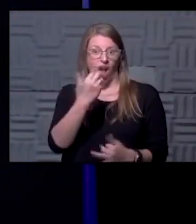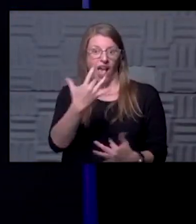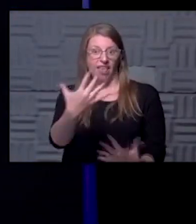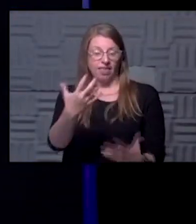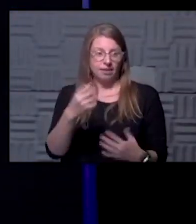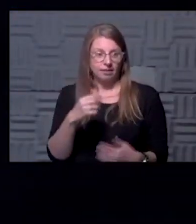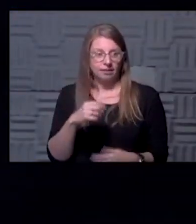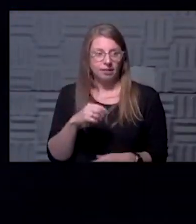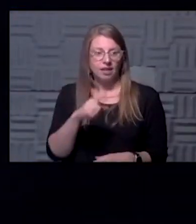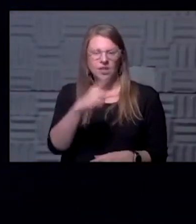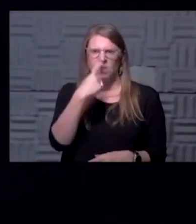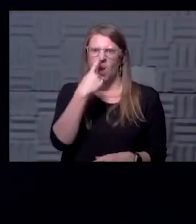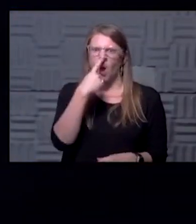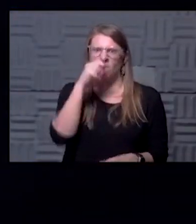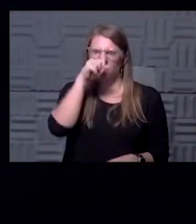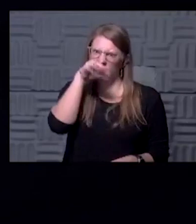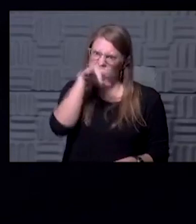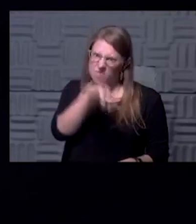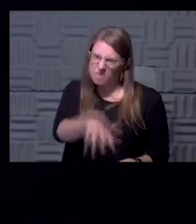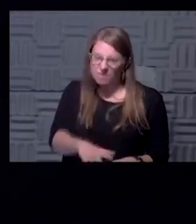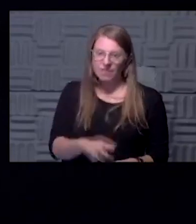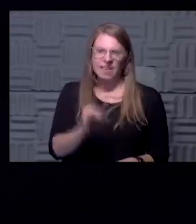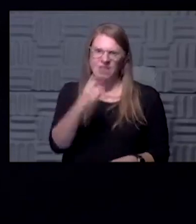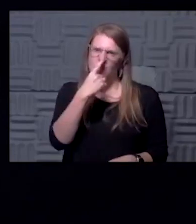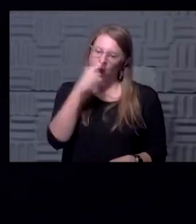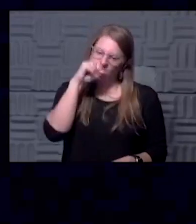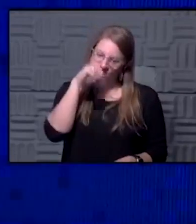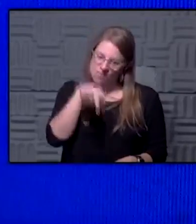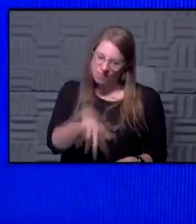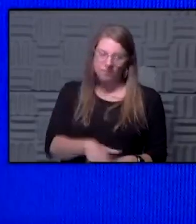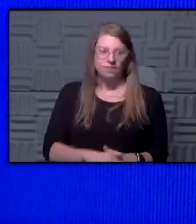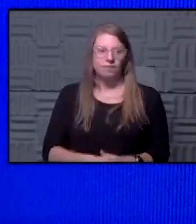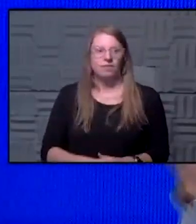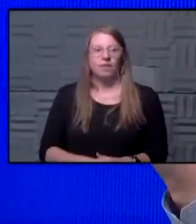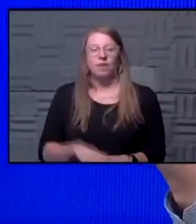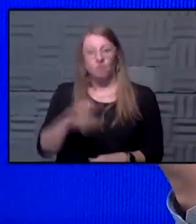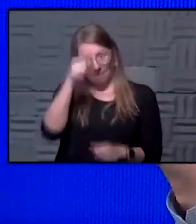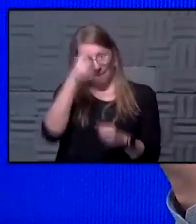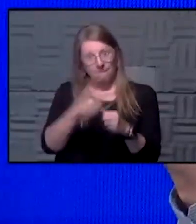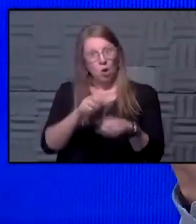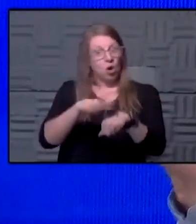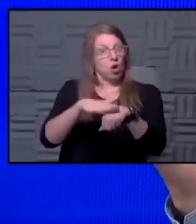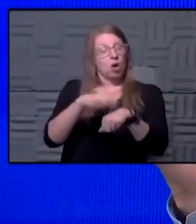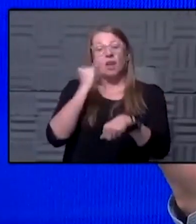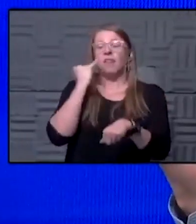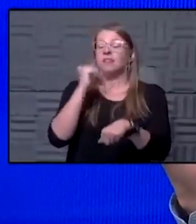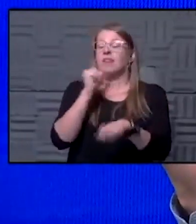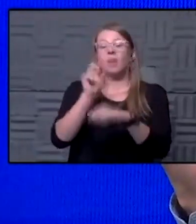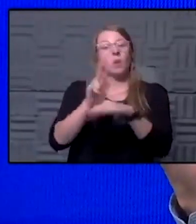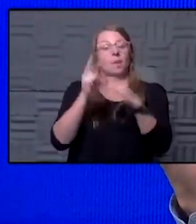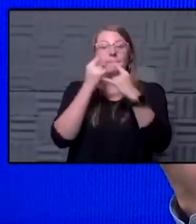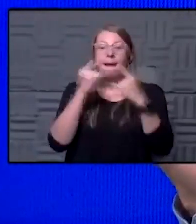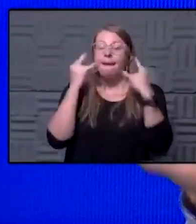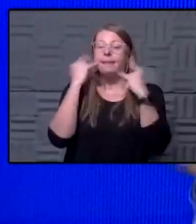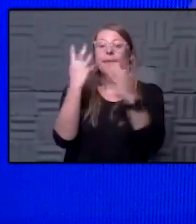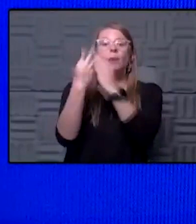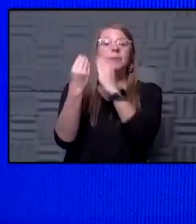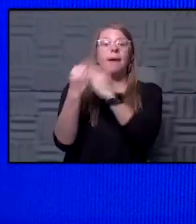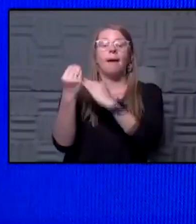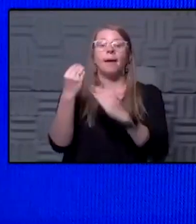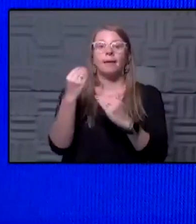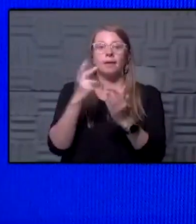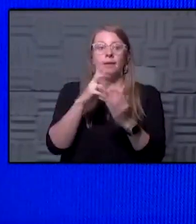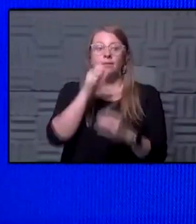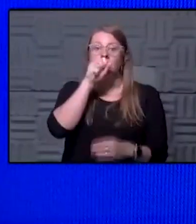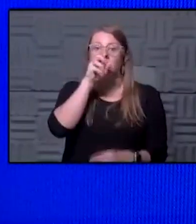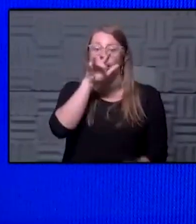him go with his nose. That's just from his nose being down. Yeah. So just remember, If you don't have a mask on when you go outside, you got a